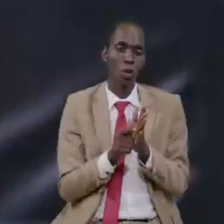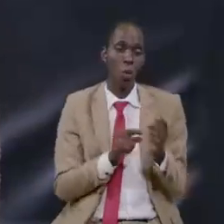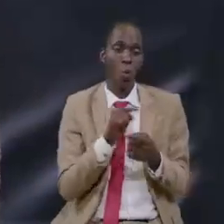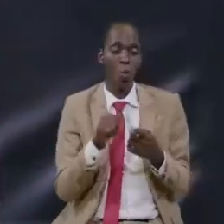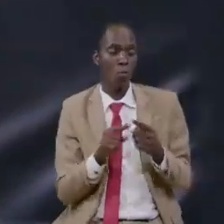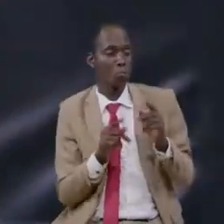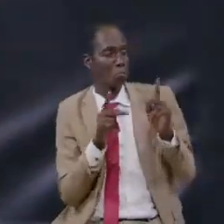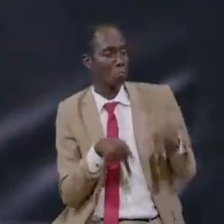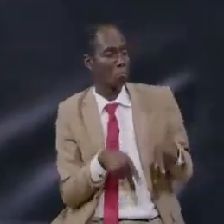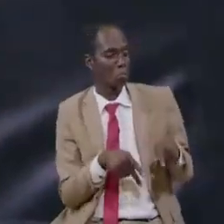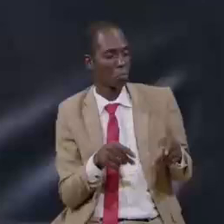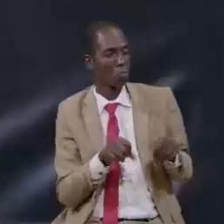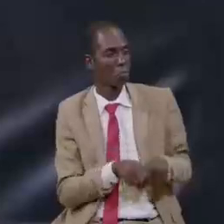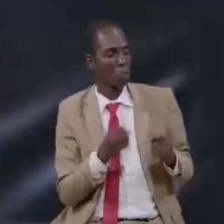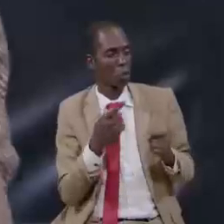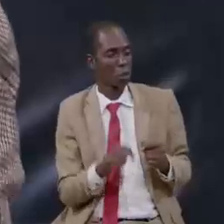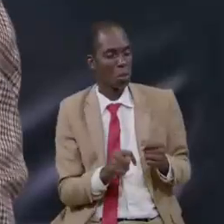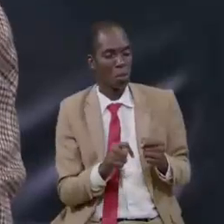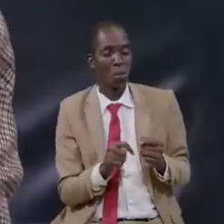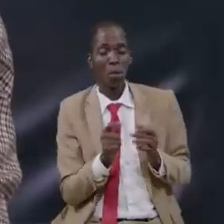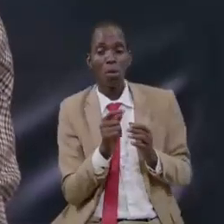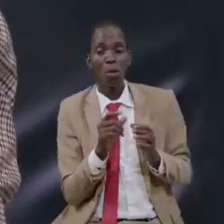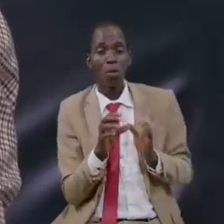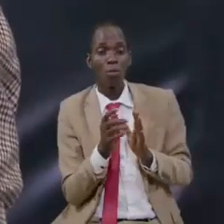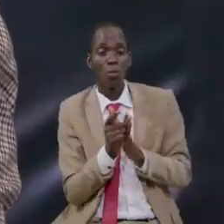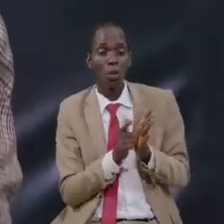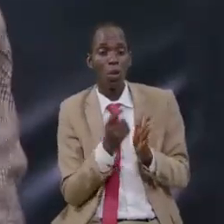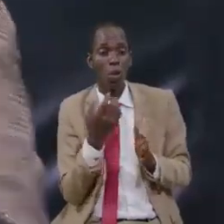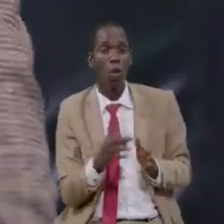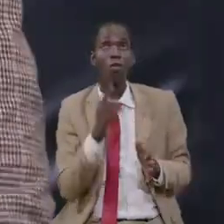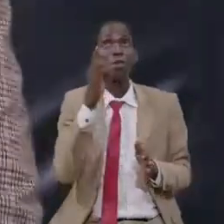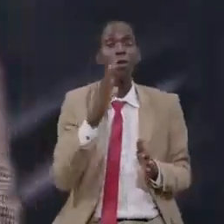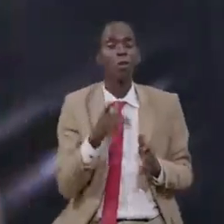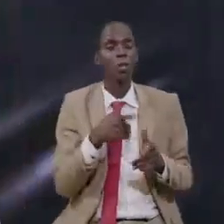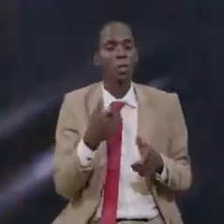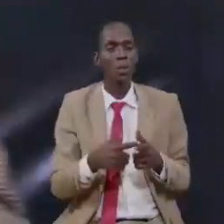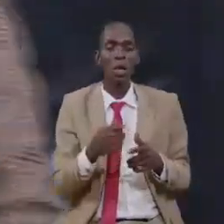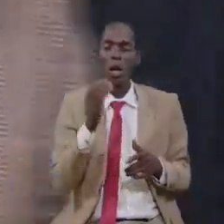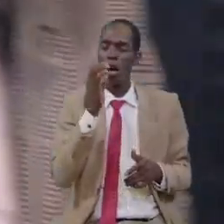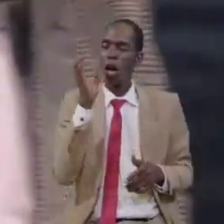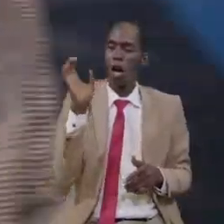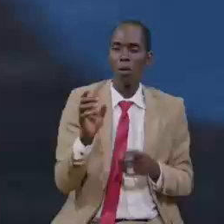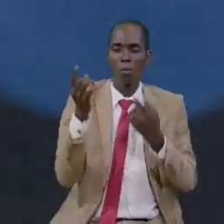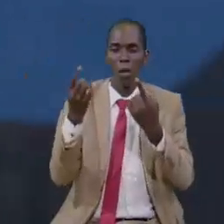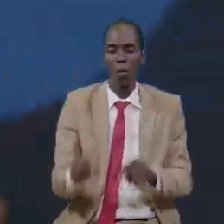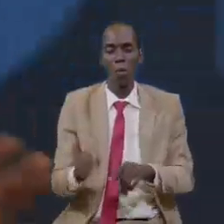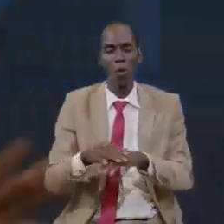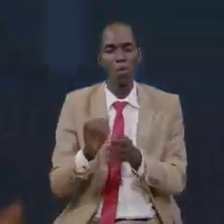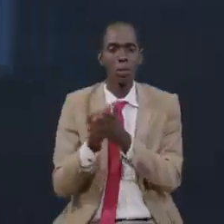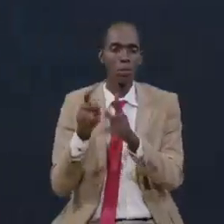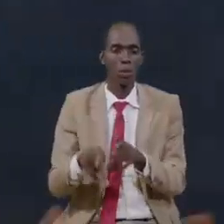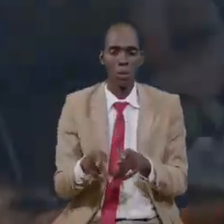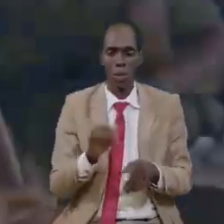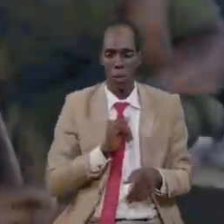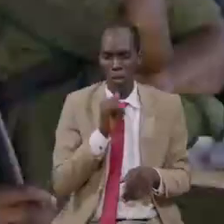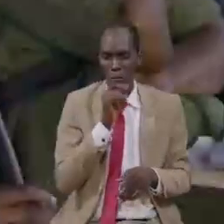of God, a curse came on them. I'm sure you remember, if you're a Bible reader,